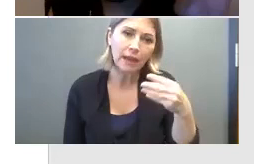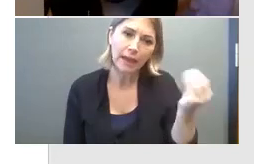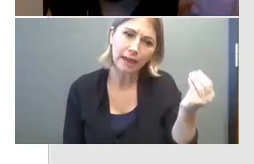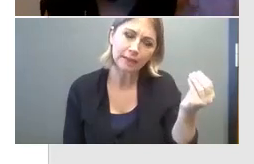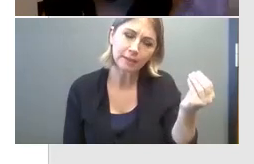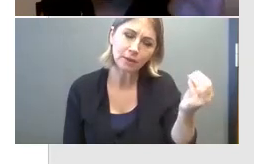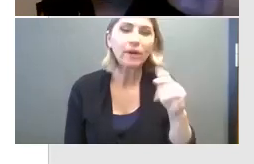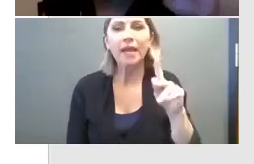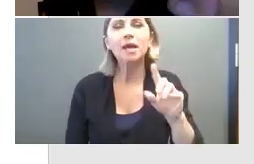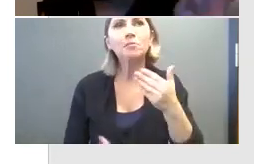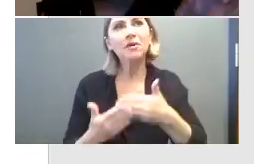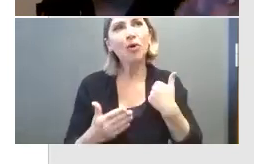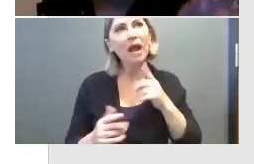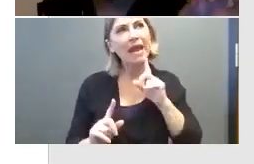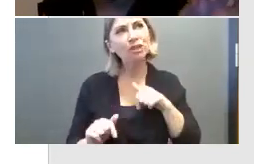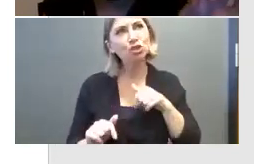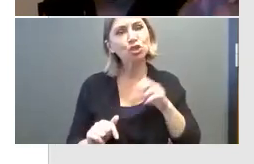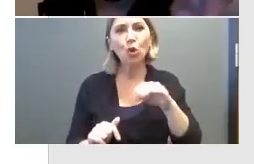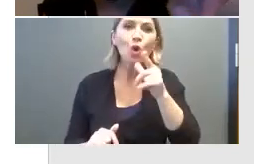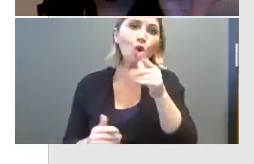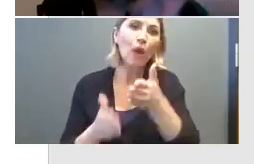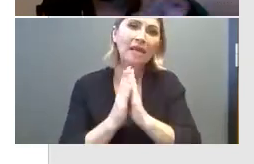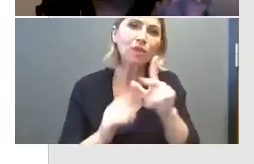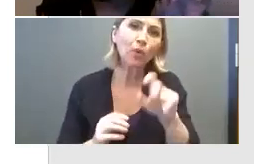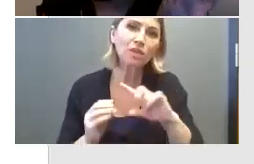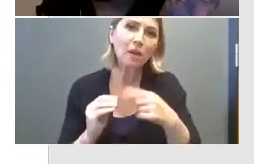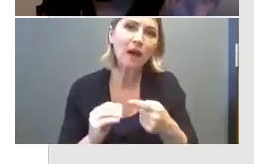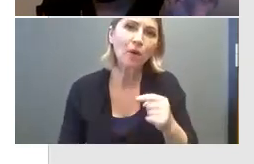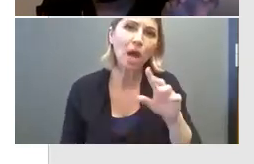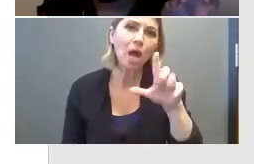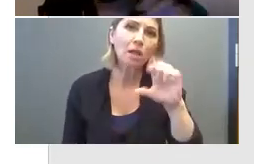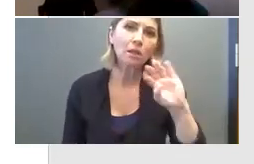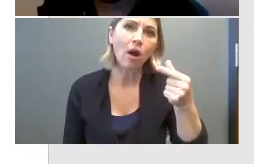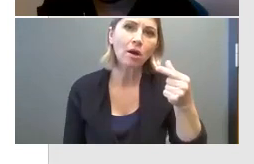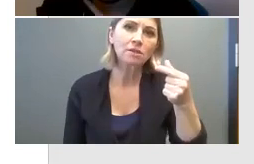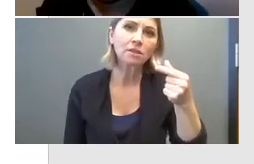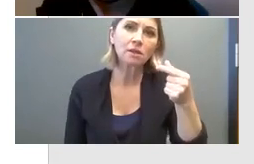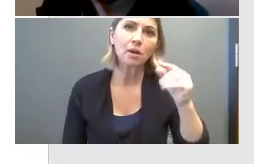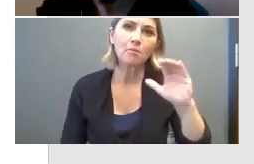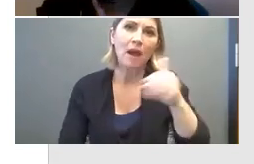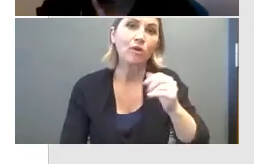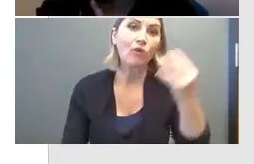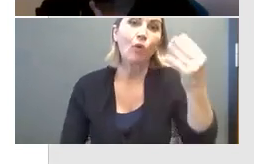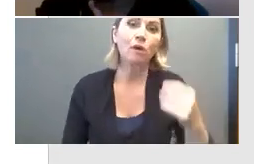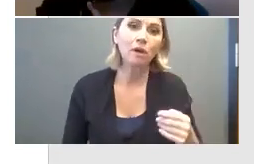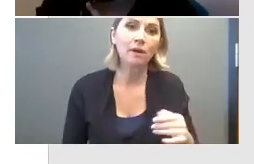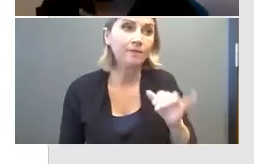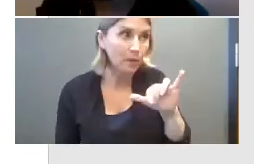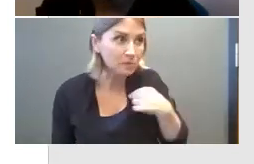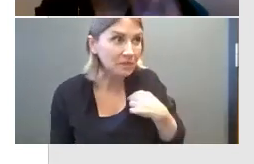okay, before I answer Taha's question, who asked the question about log to the power of 4? Could you tell me your name? I didn't. Yeah, that was